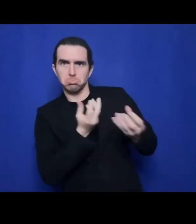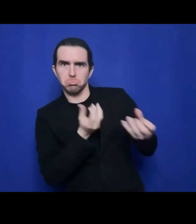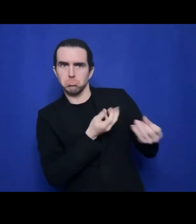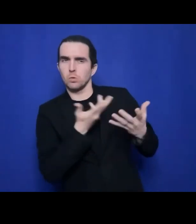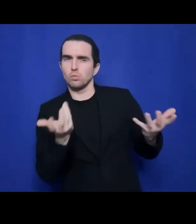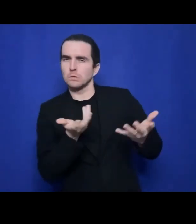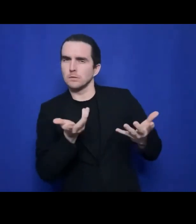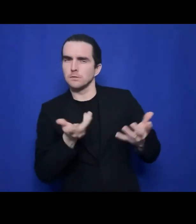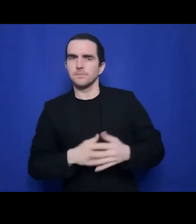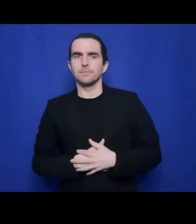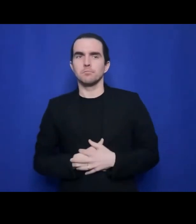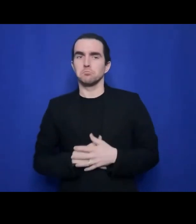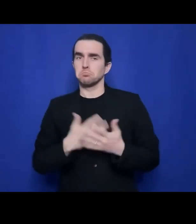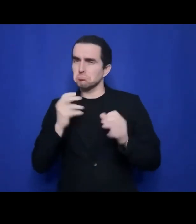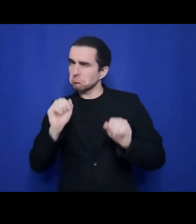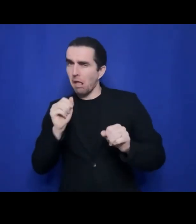very much.